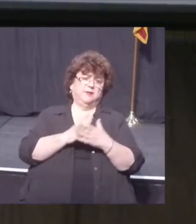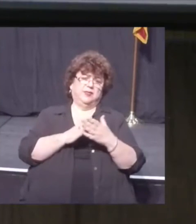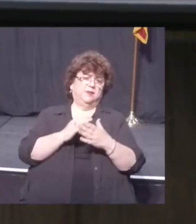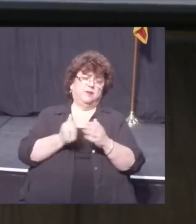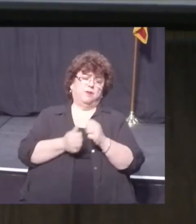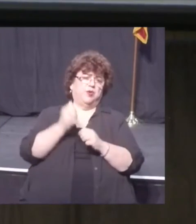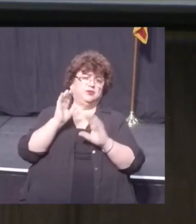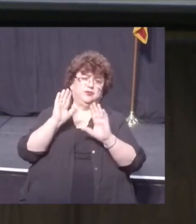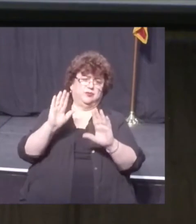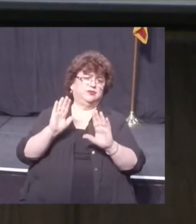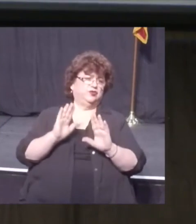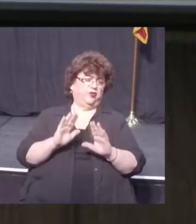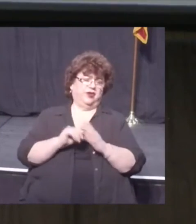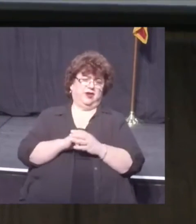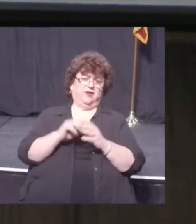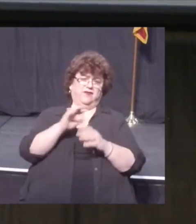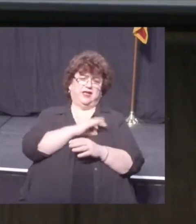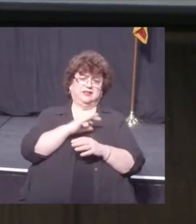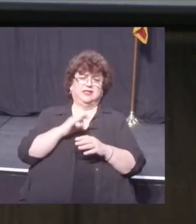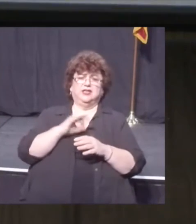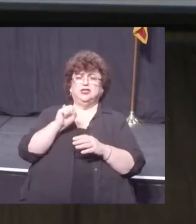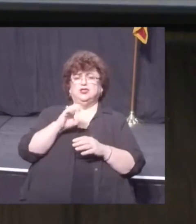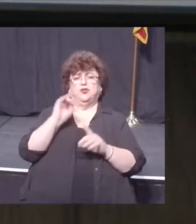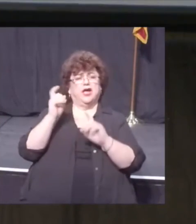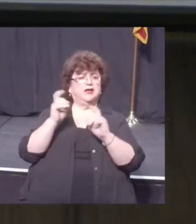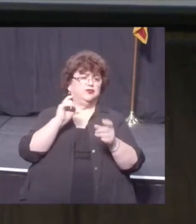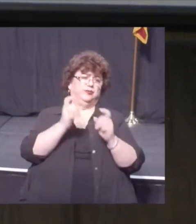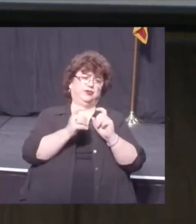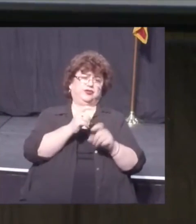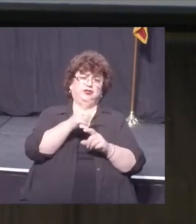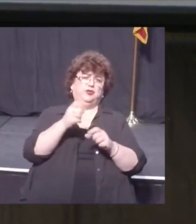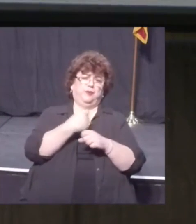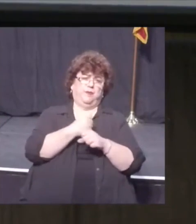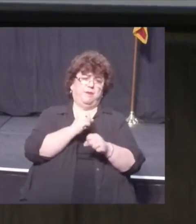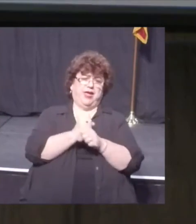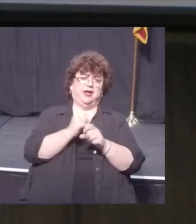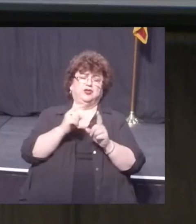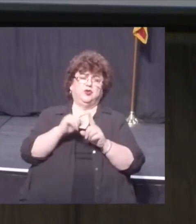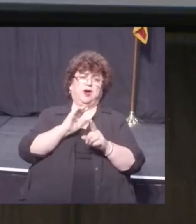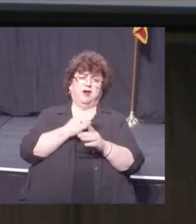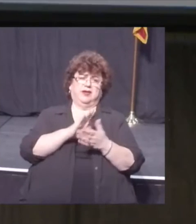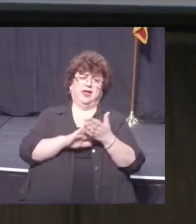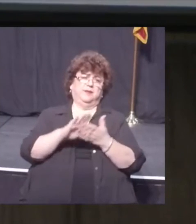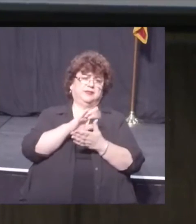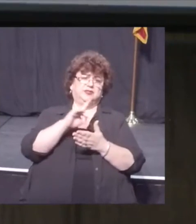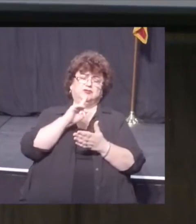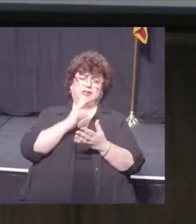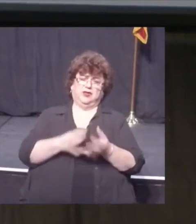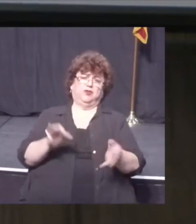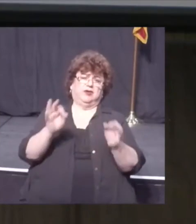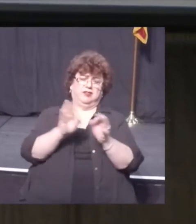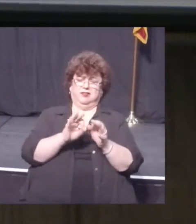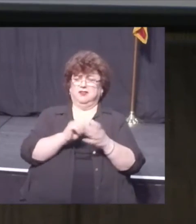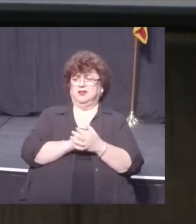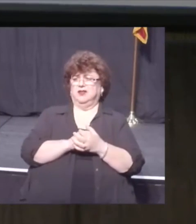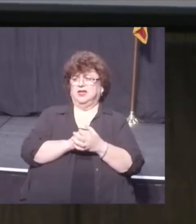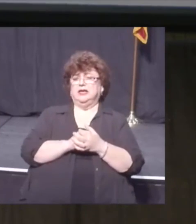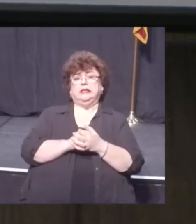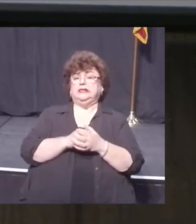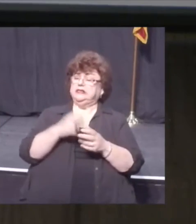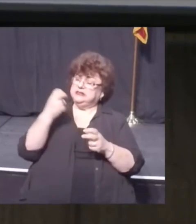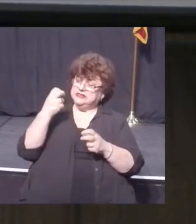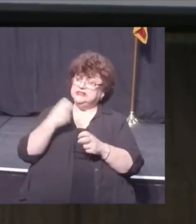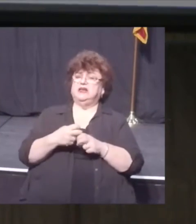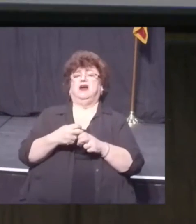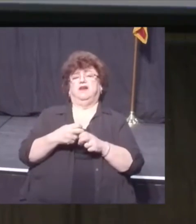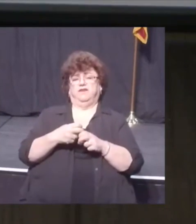contributions that all of you make to our students and to the campus is critical. It's a tough issue. It's a tough